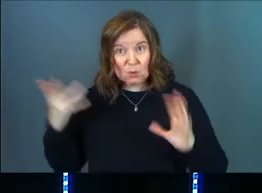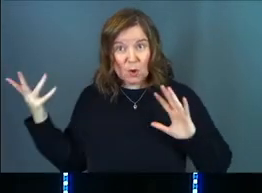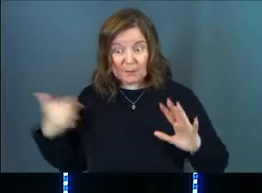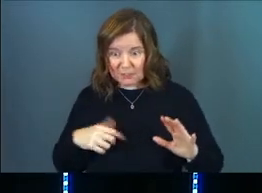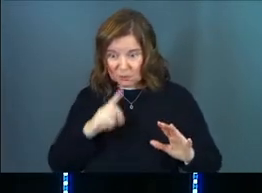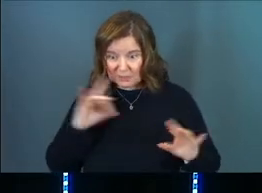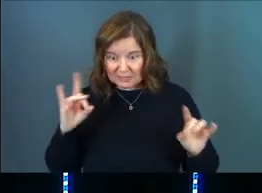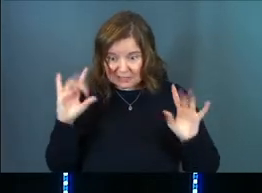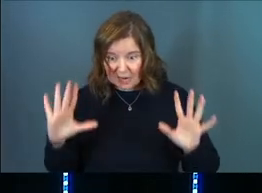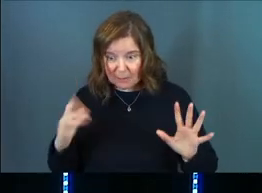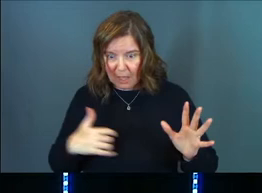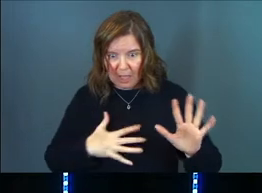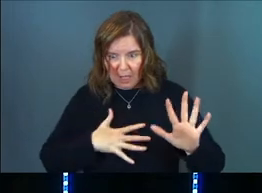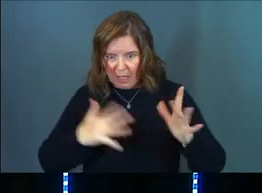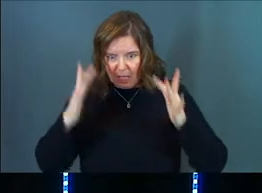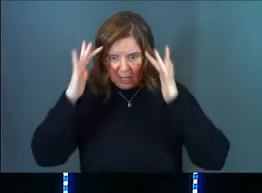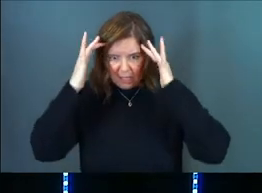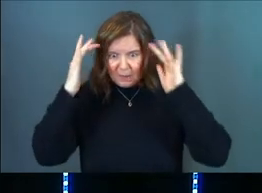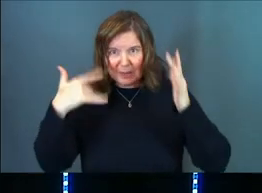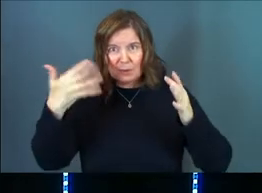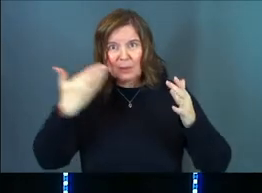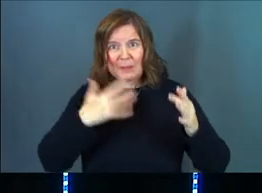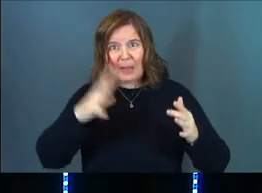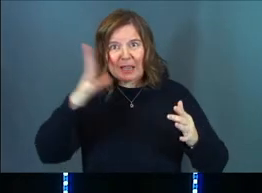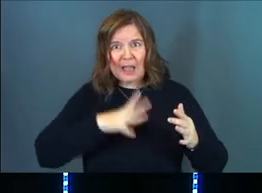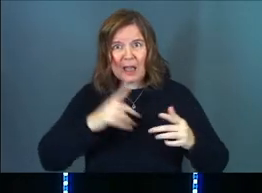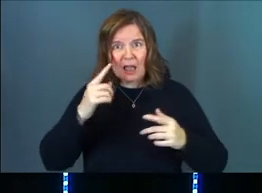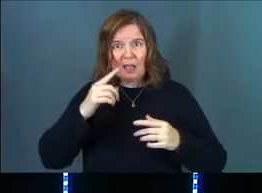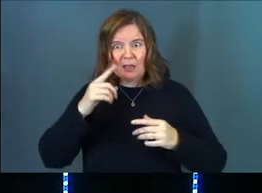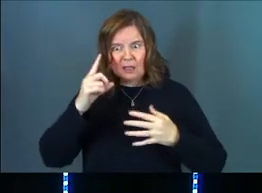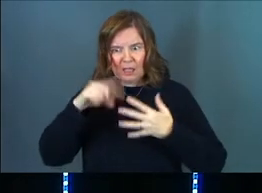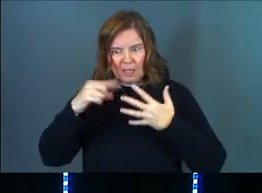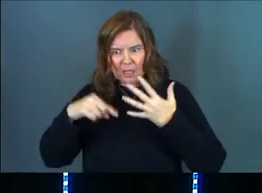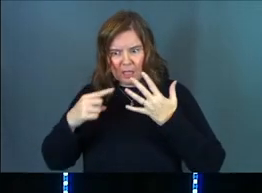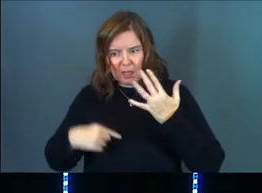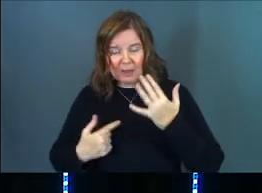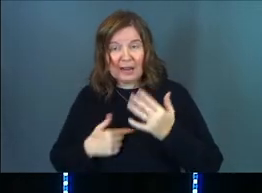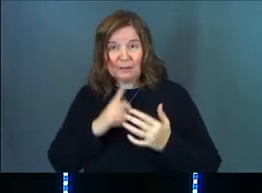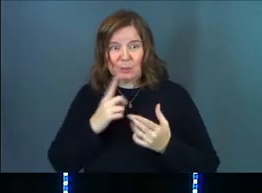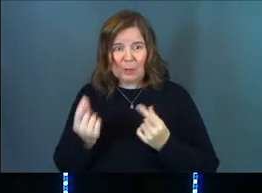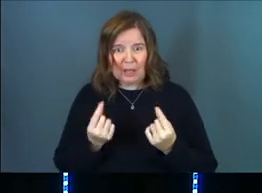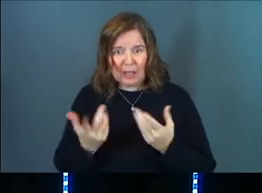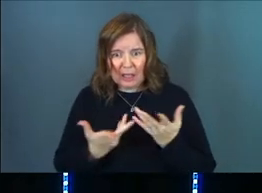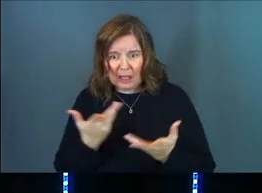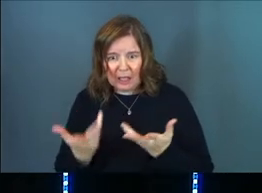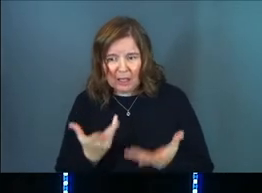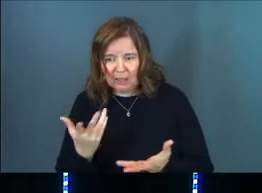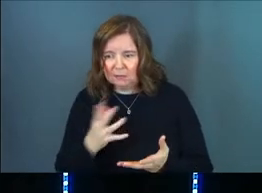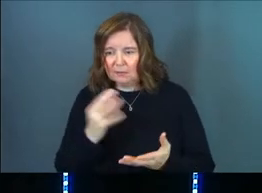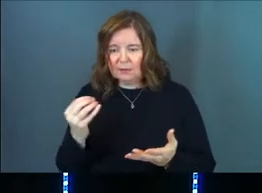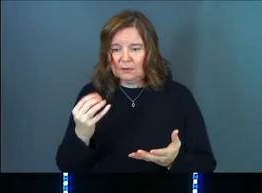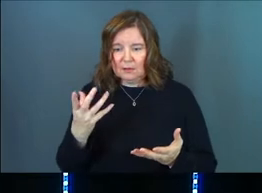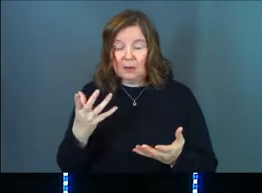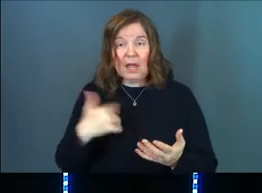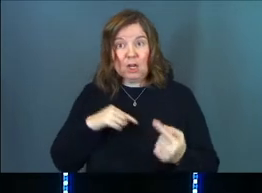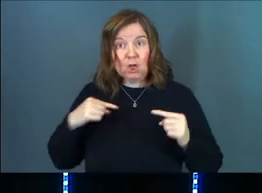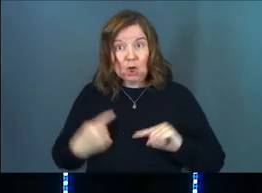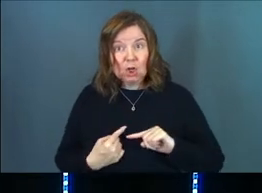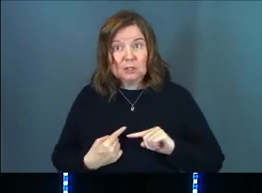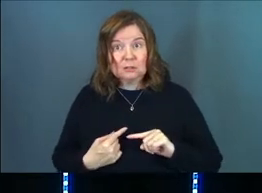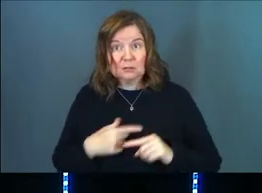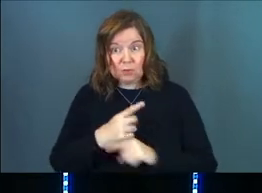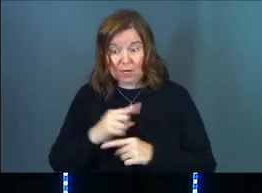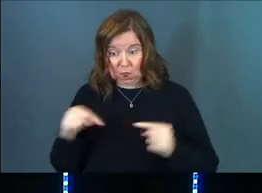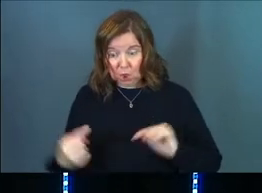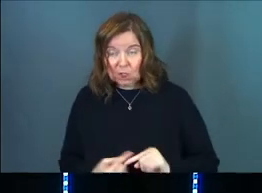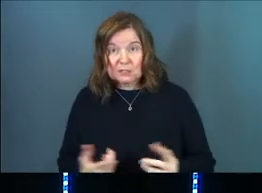screw up? Is this really terrible? Am I really a bad guy? And all this kind of stuff. And I'm not sure what to do with it. And it hurt,